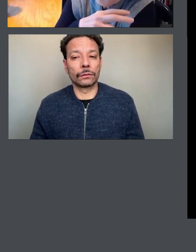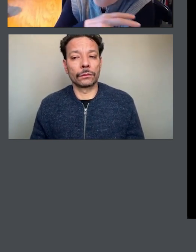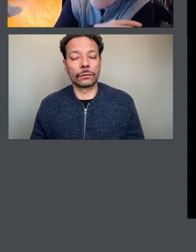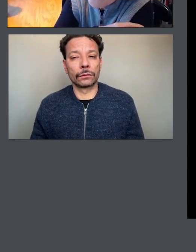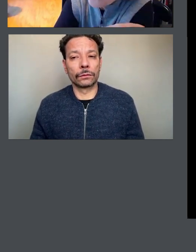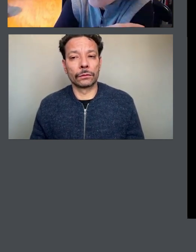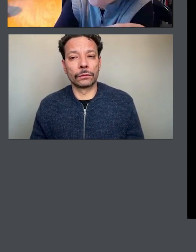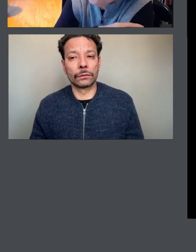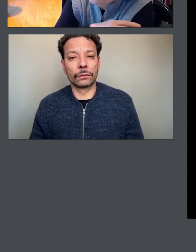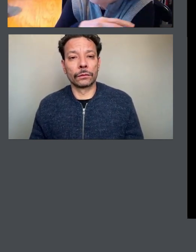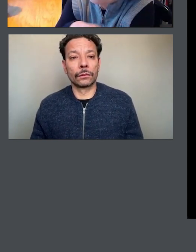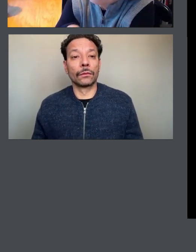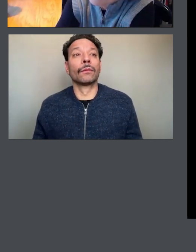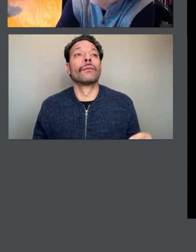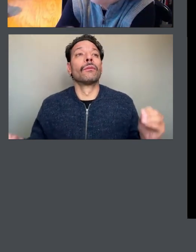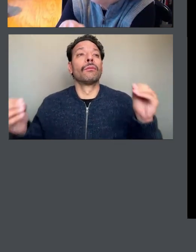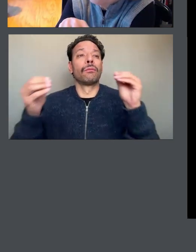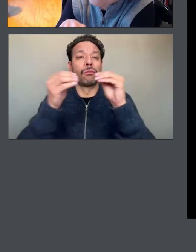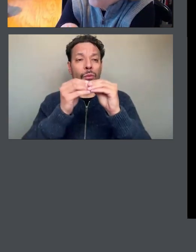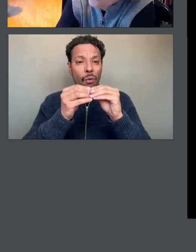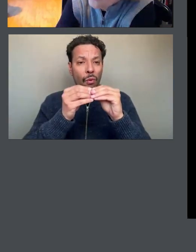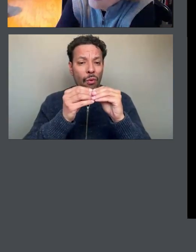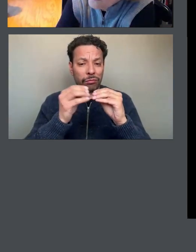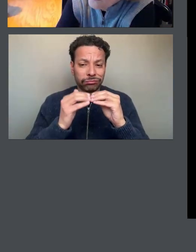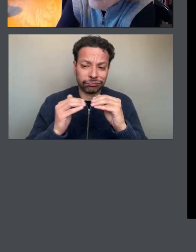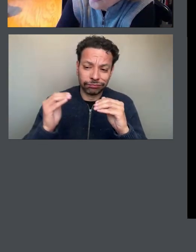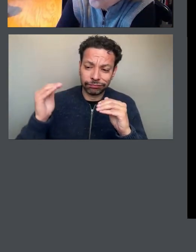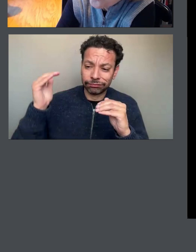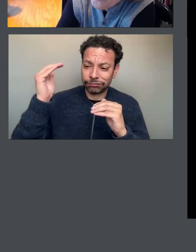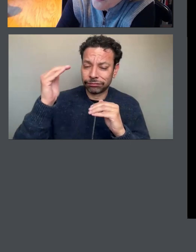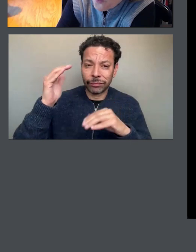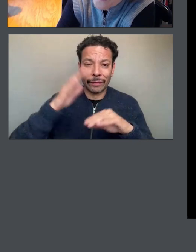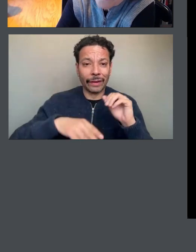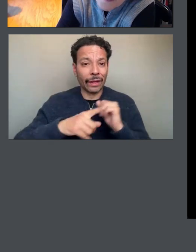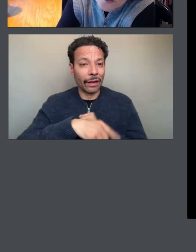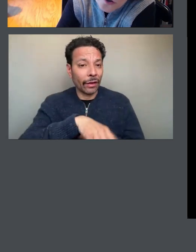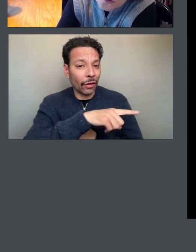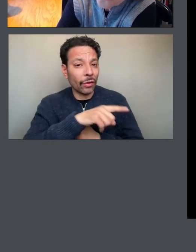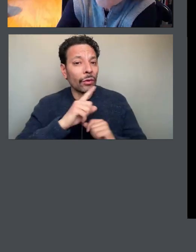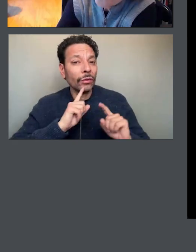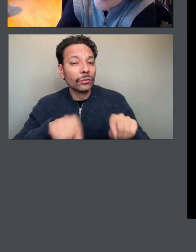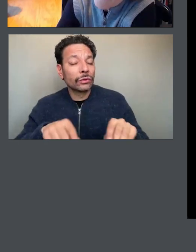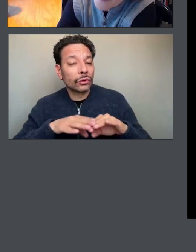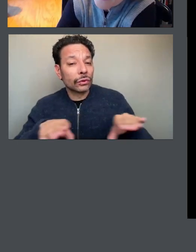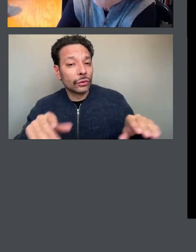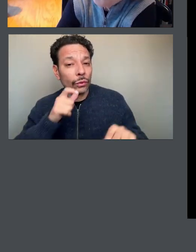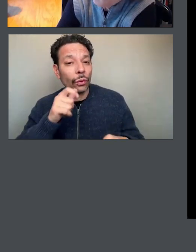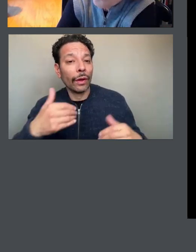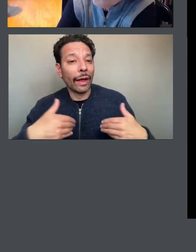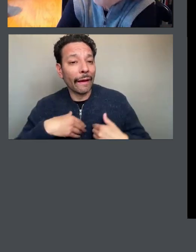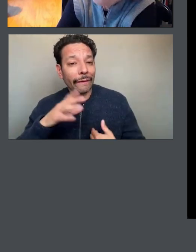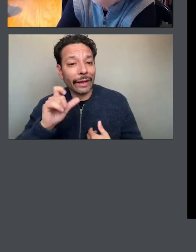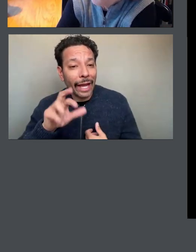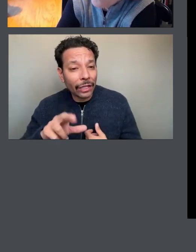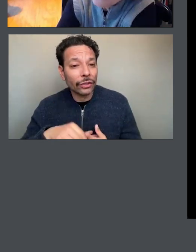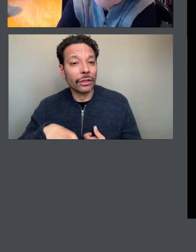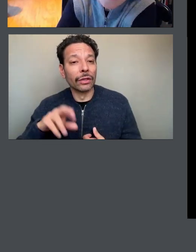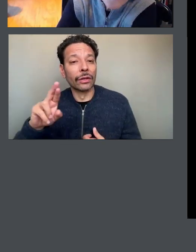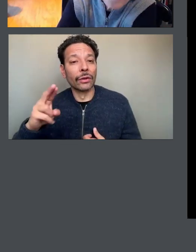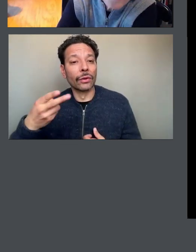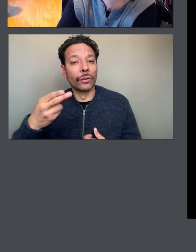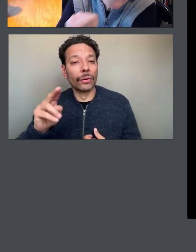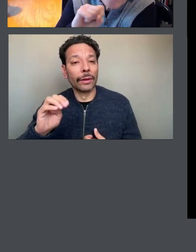were greater than those reported by children who have cancer, rheumatoid